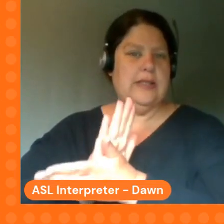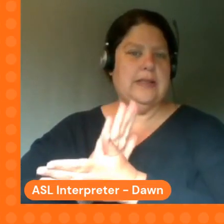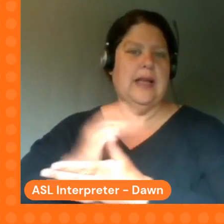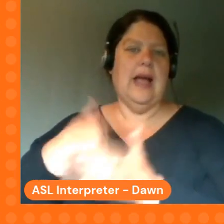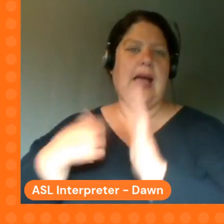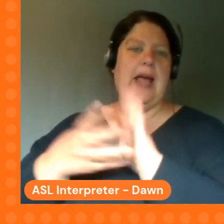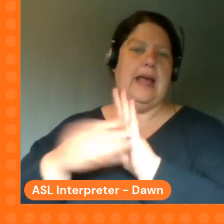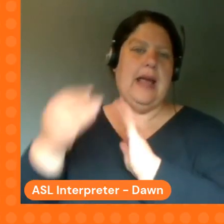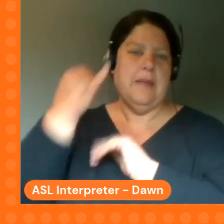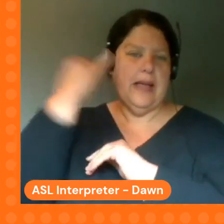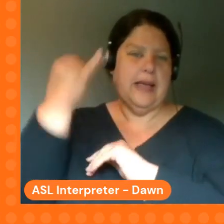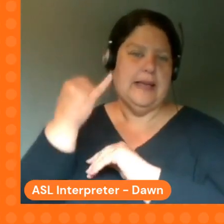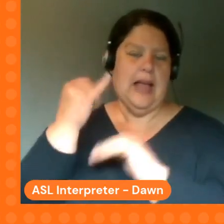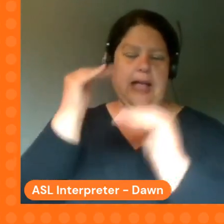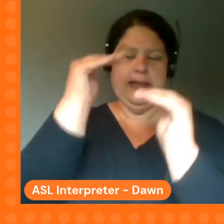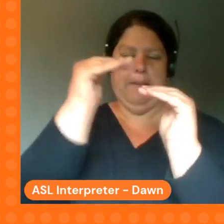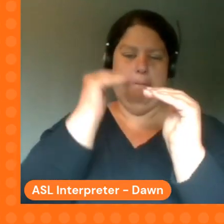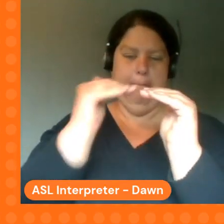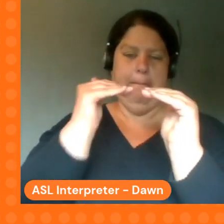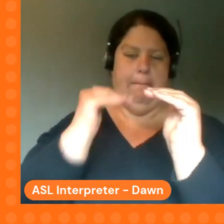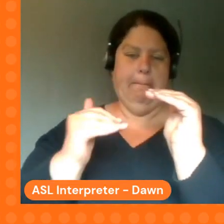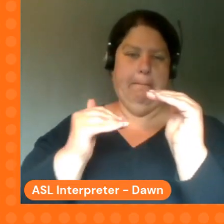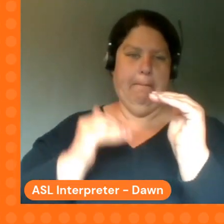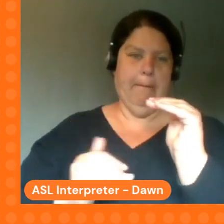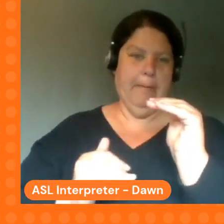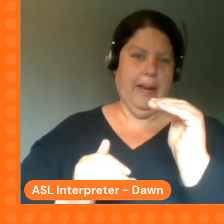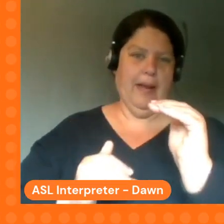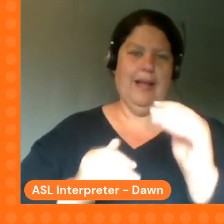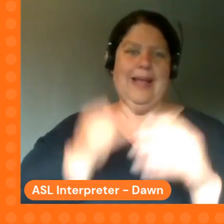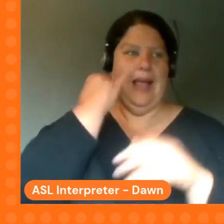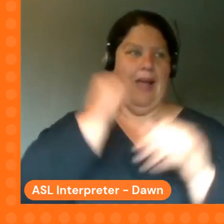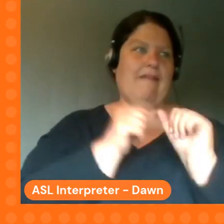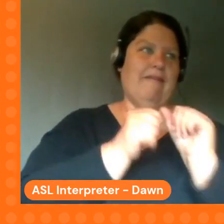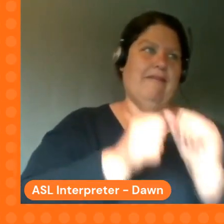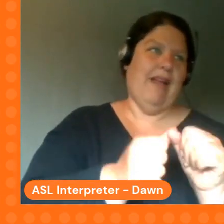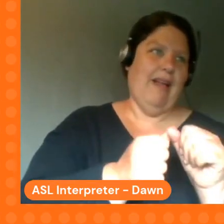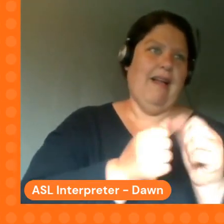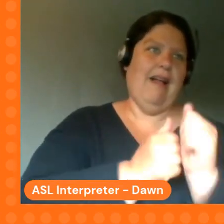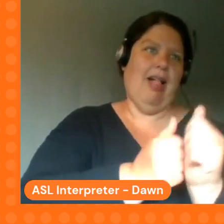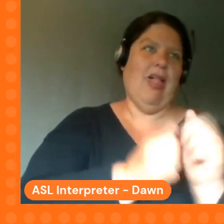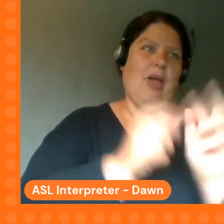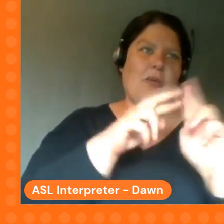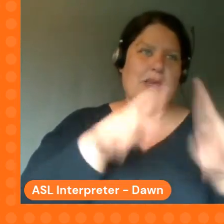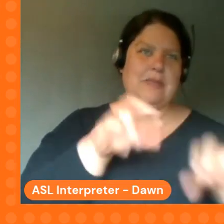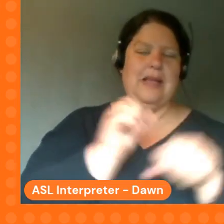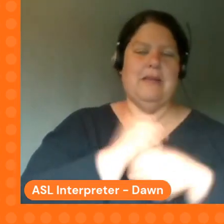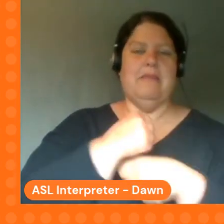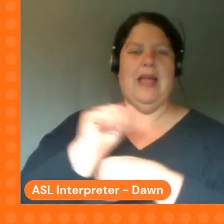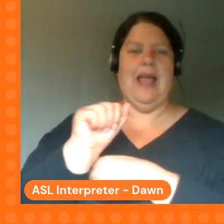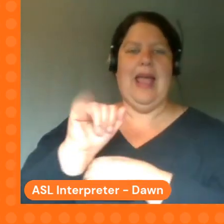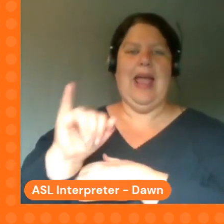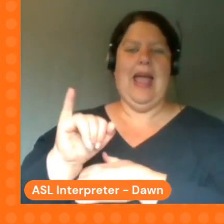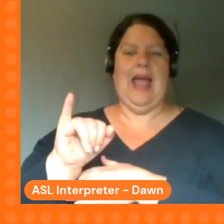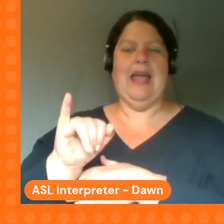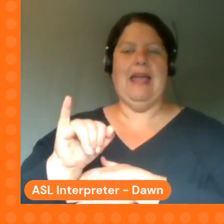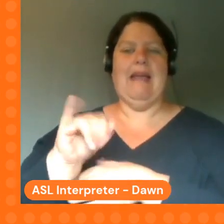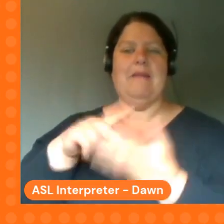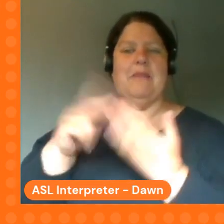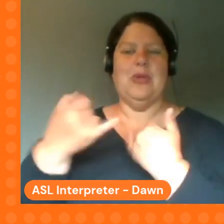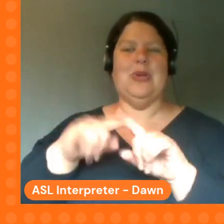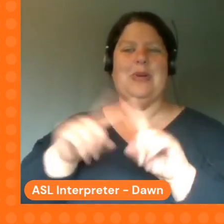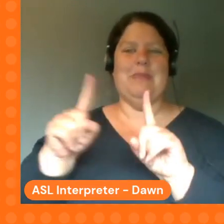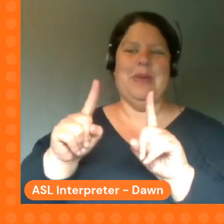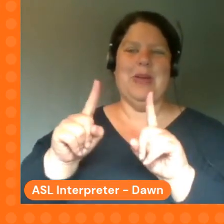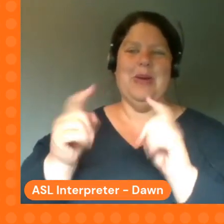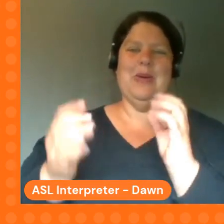Follow this recipe and you've made an AI project. And I like it when I see that kids have done that. But what I love even more is when I've seen that kids have